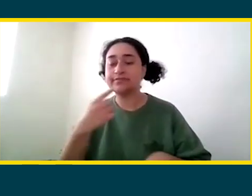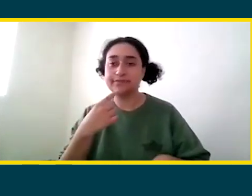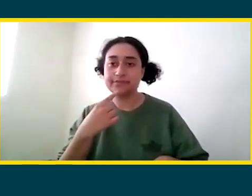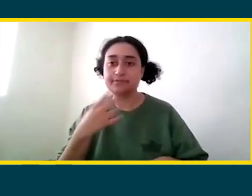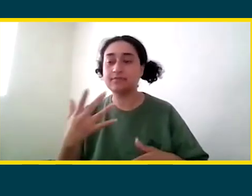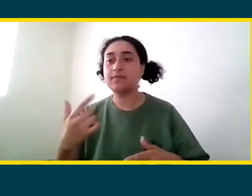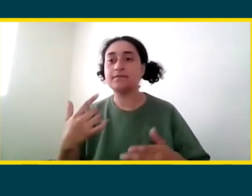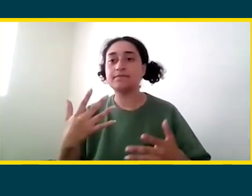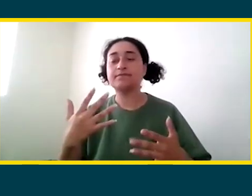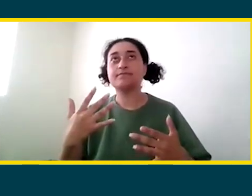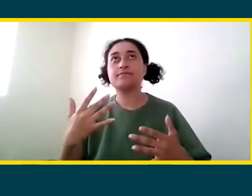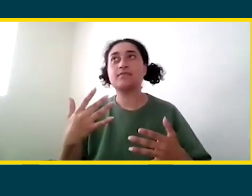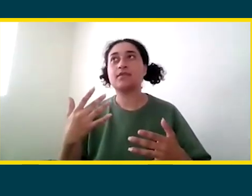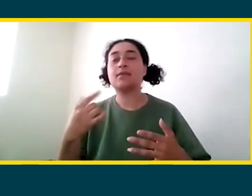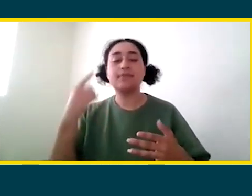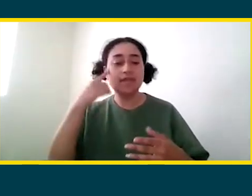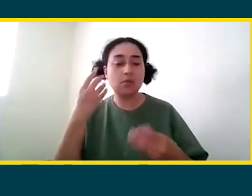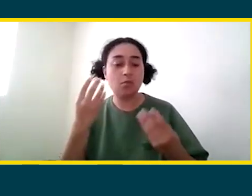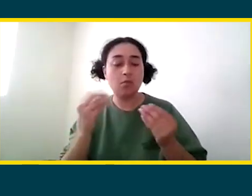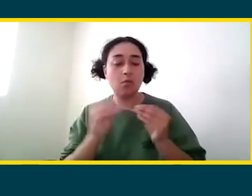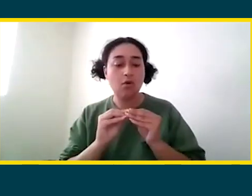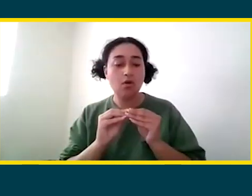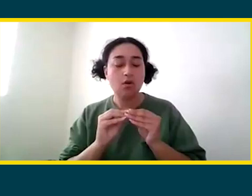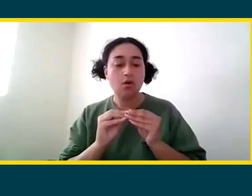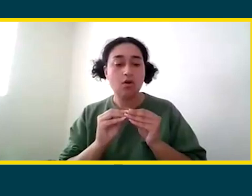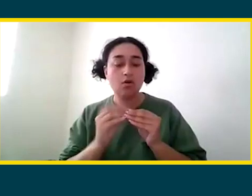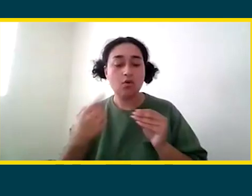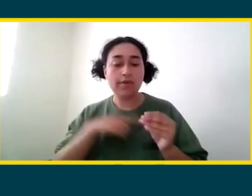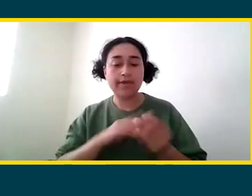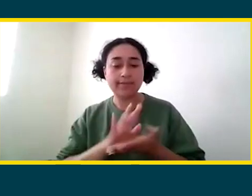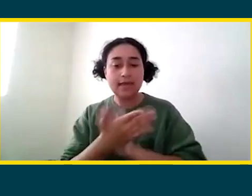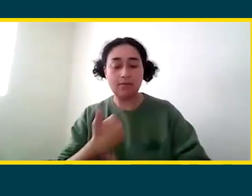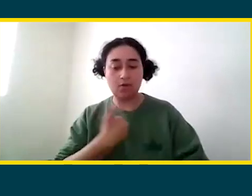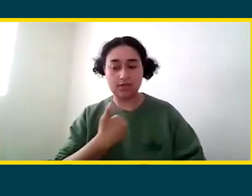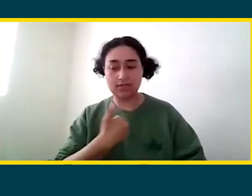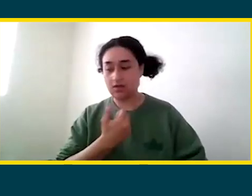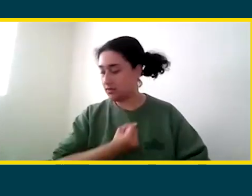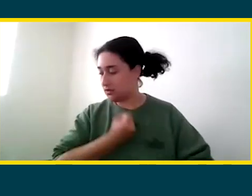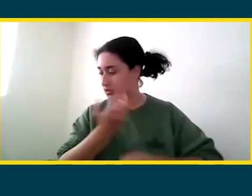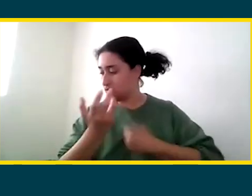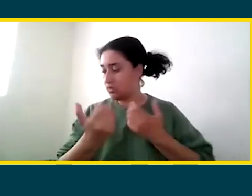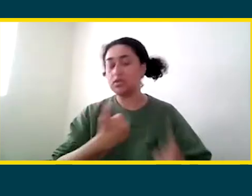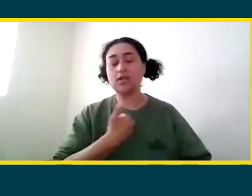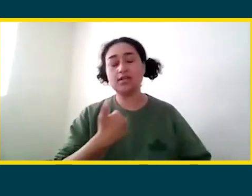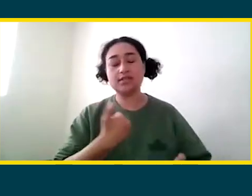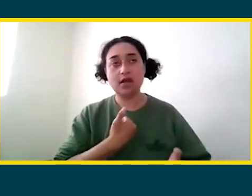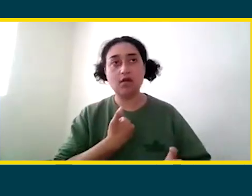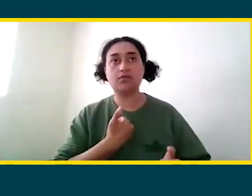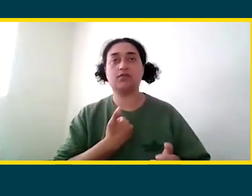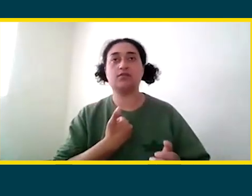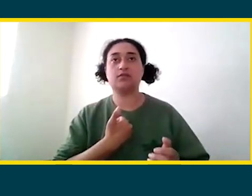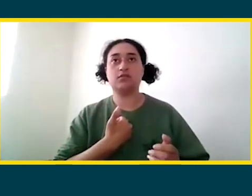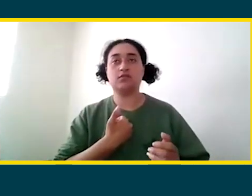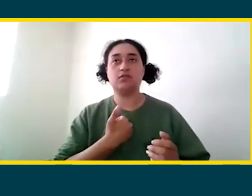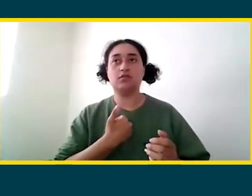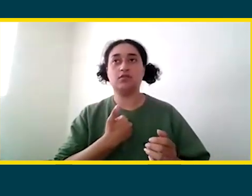the more we become ourselves and express ourselves, the farther we get from being under control of